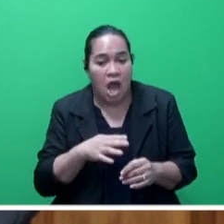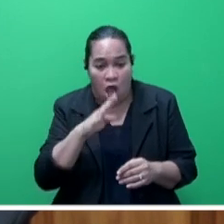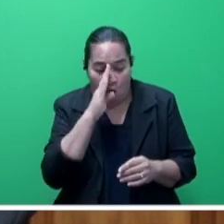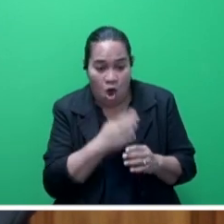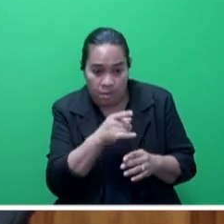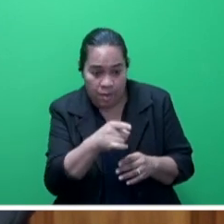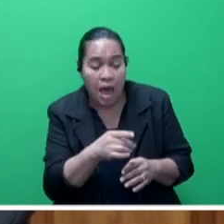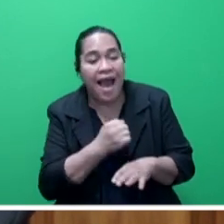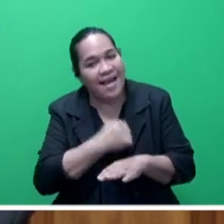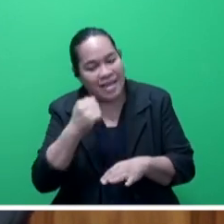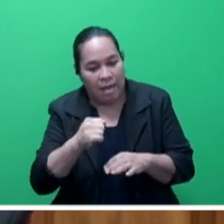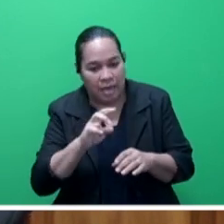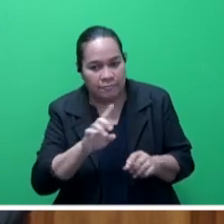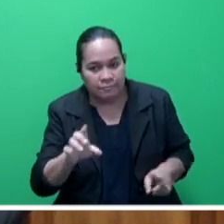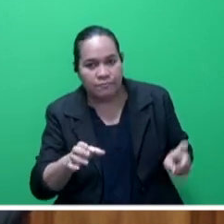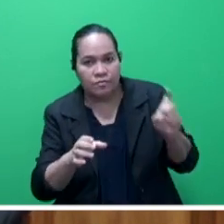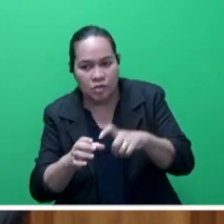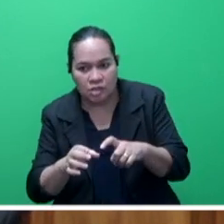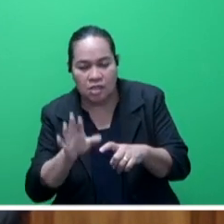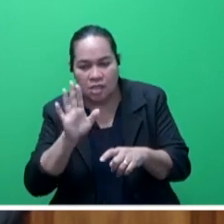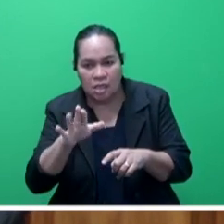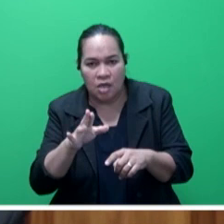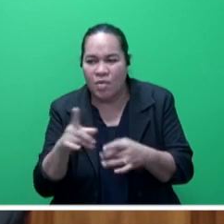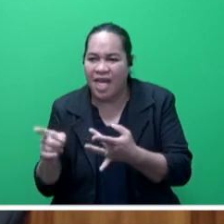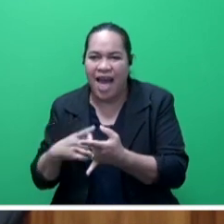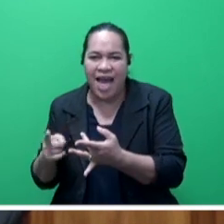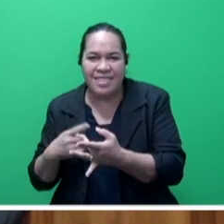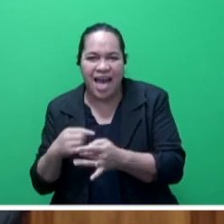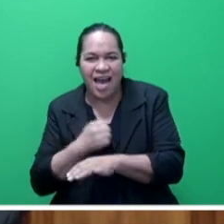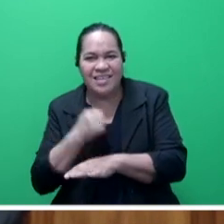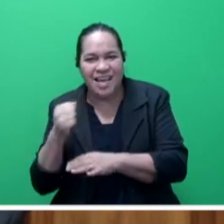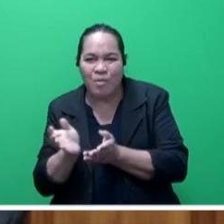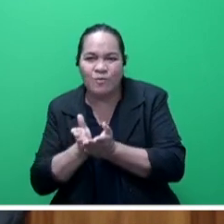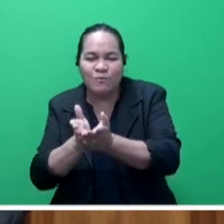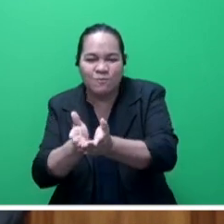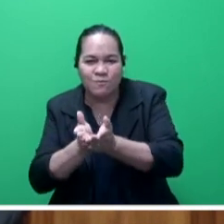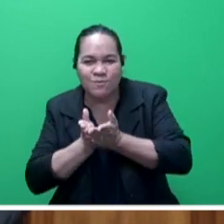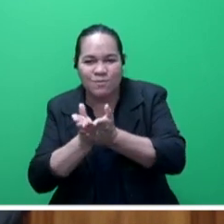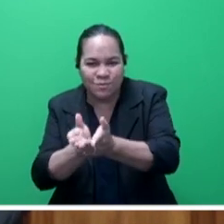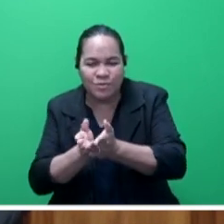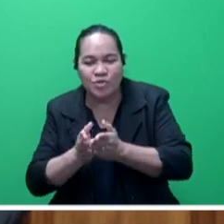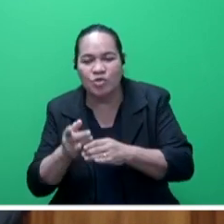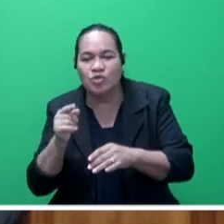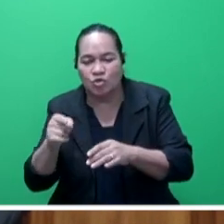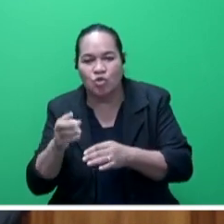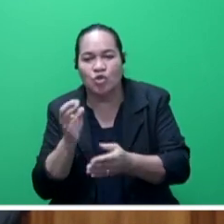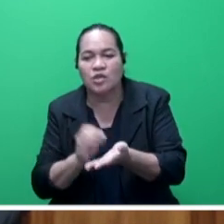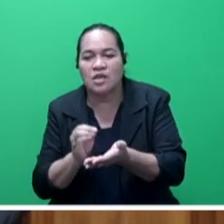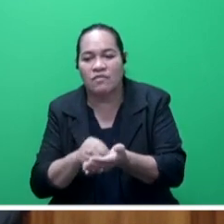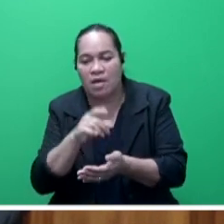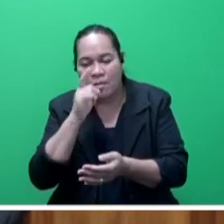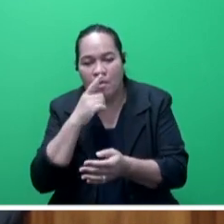the government has stepped in with our government fleets and other private vessels to continue to operate and serve the maritime